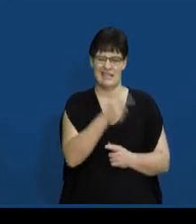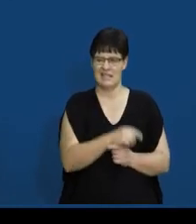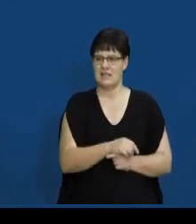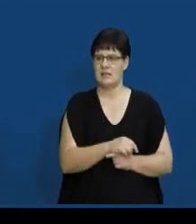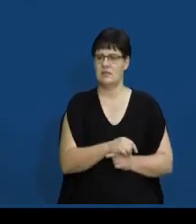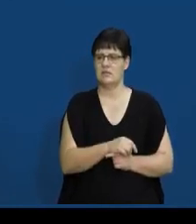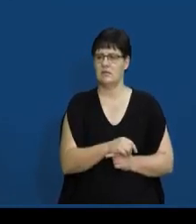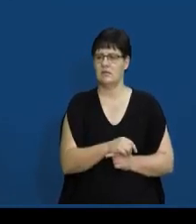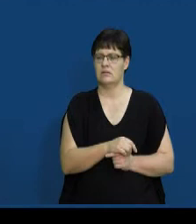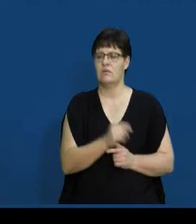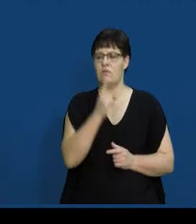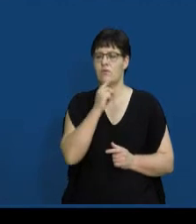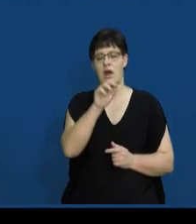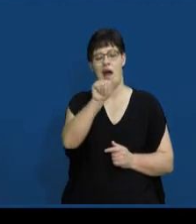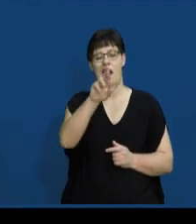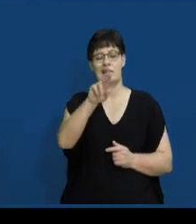When we're using art,